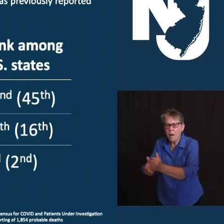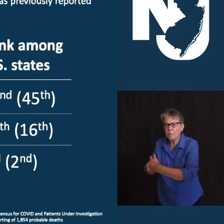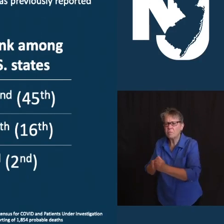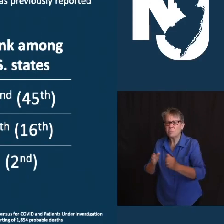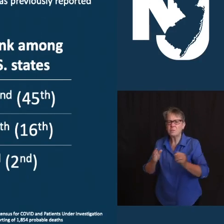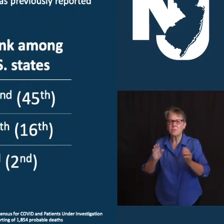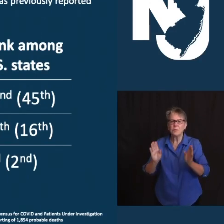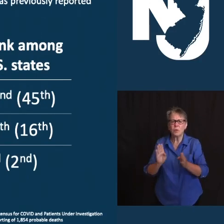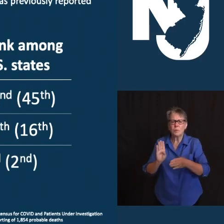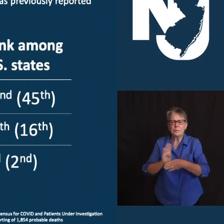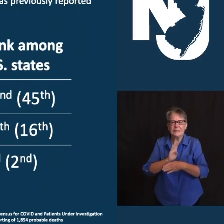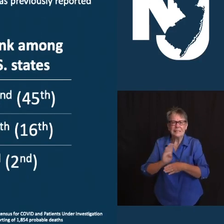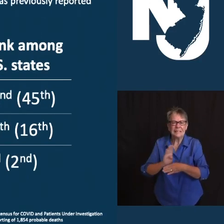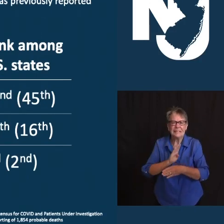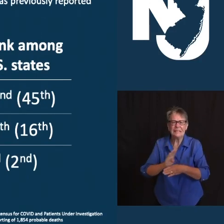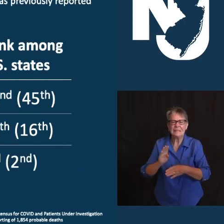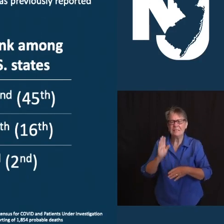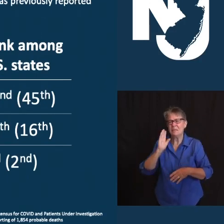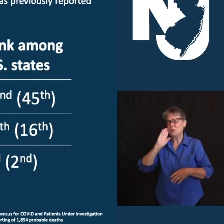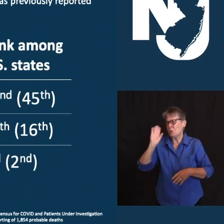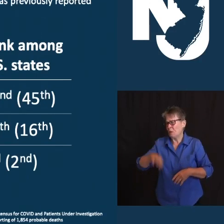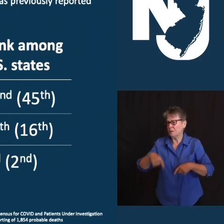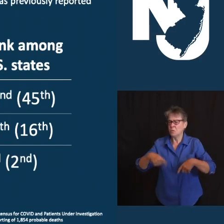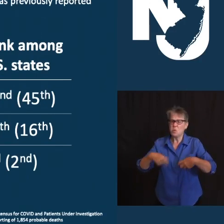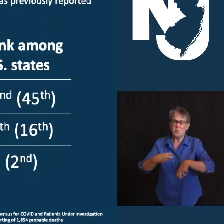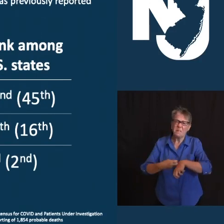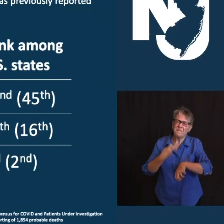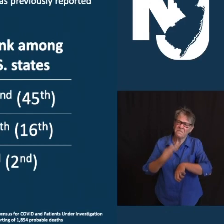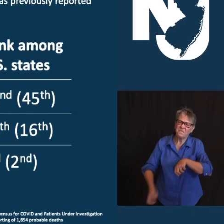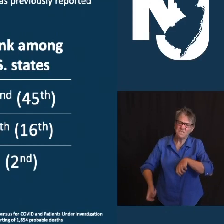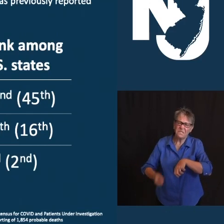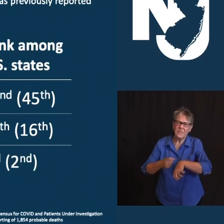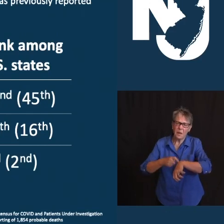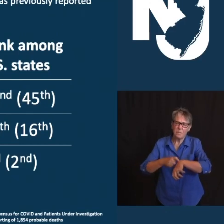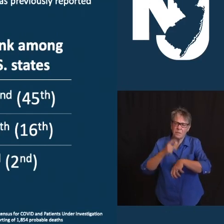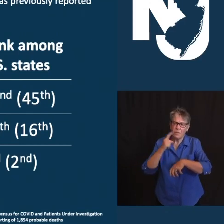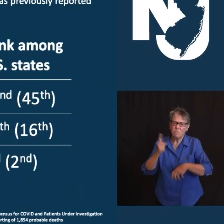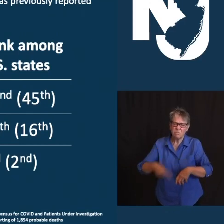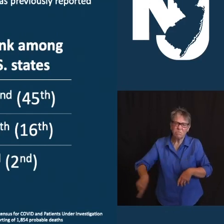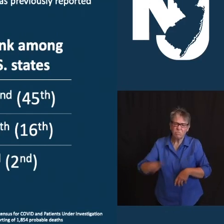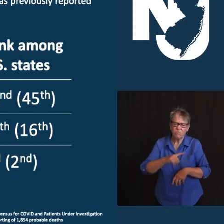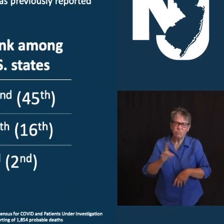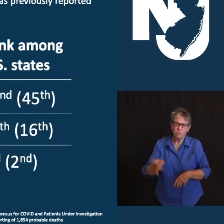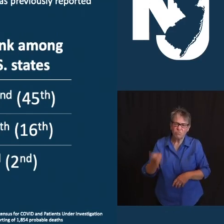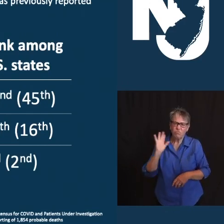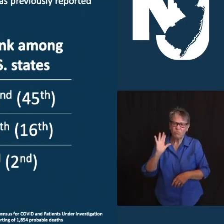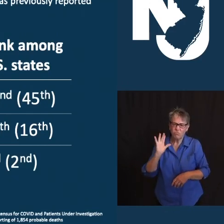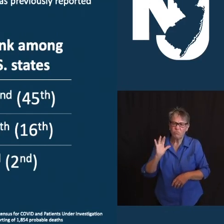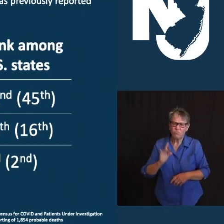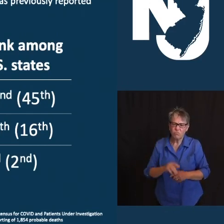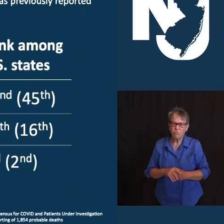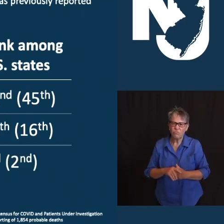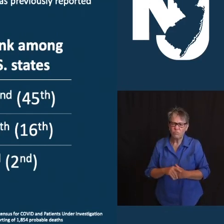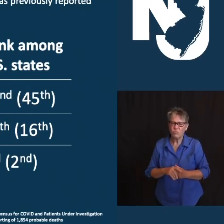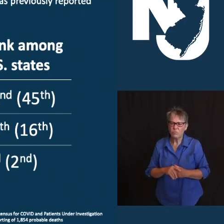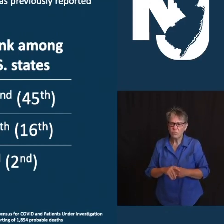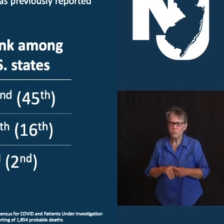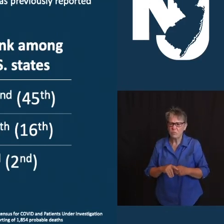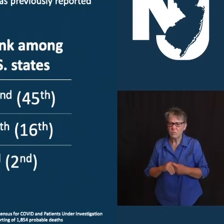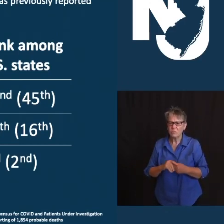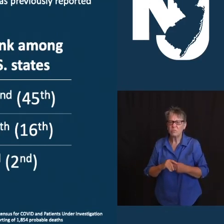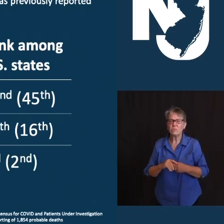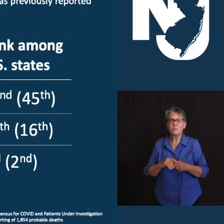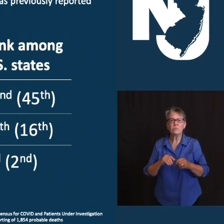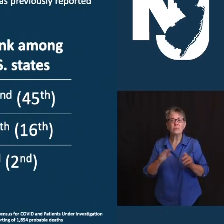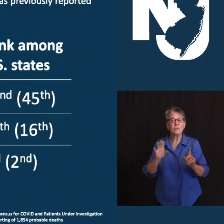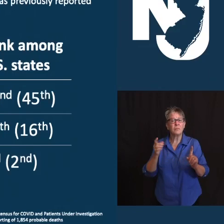we can't. One solution is to not jump the gun. One solution is to not put economic health ahead of public health. It's got to be